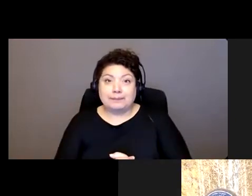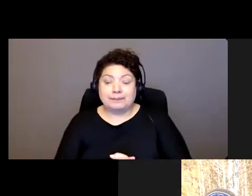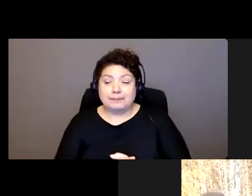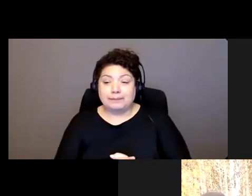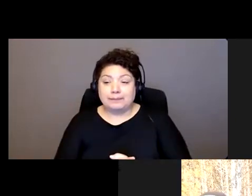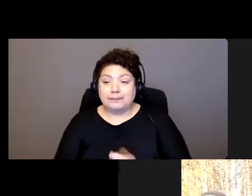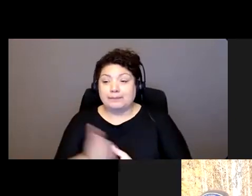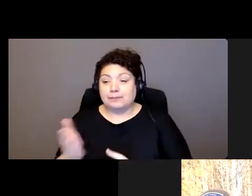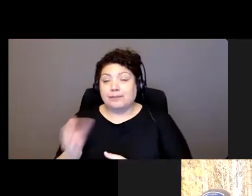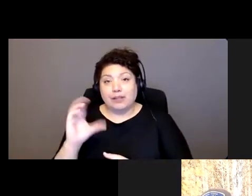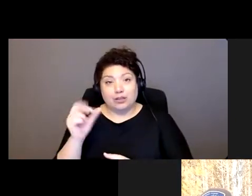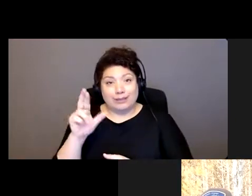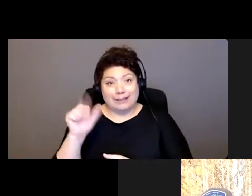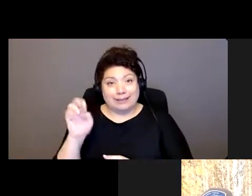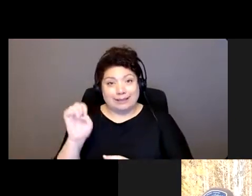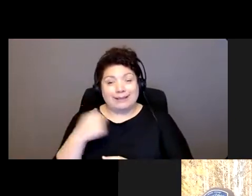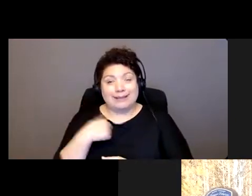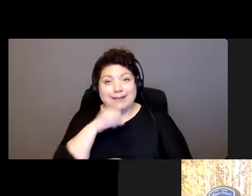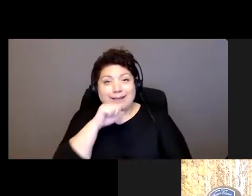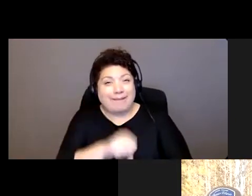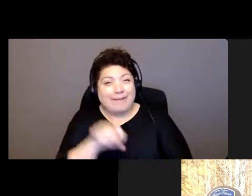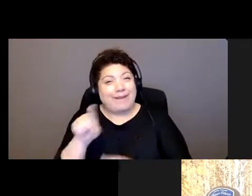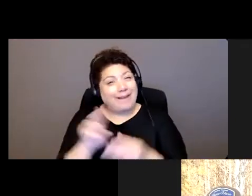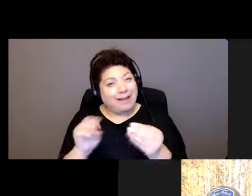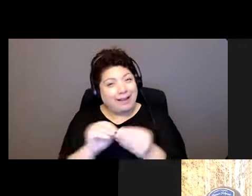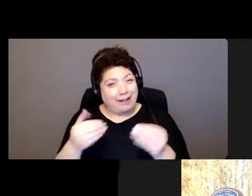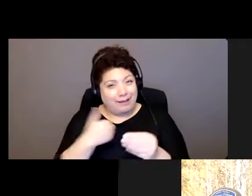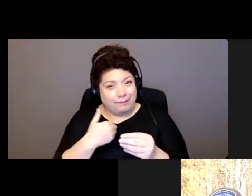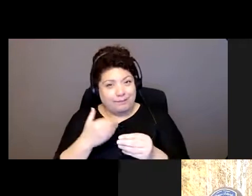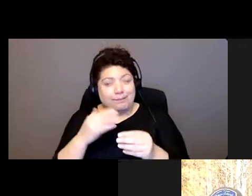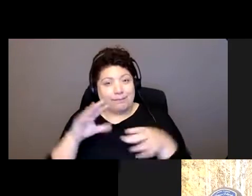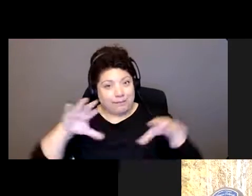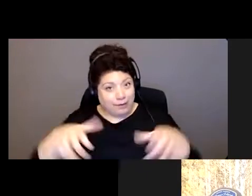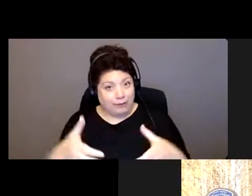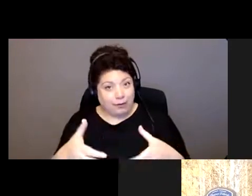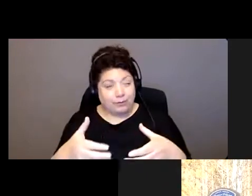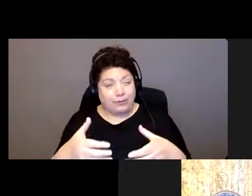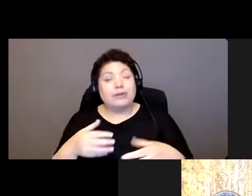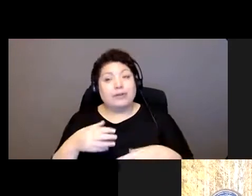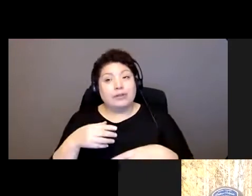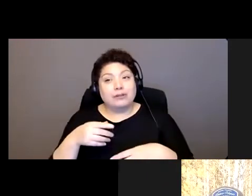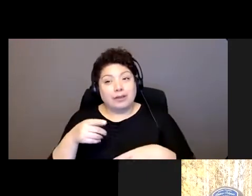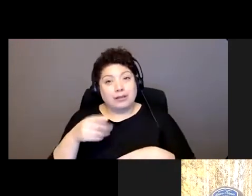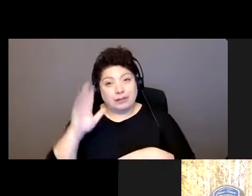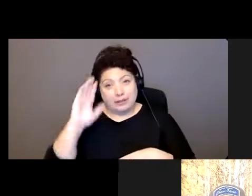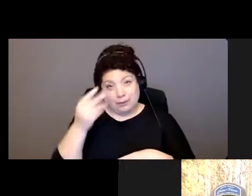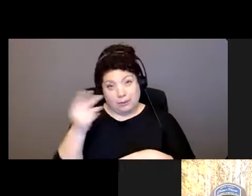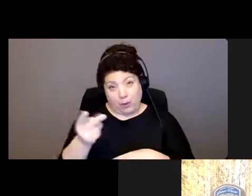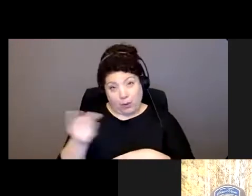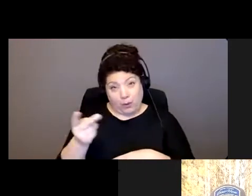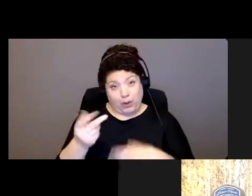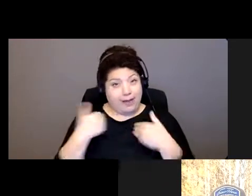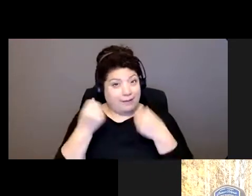Mani, I love that you talked about your followers, but correct me if I'm wrong, but Mani and Ashley, you both literally have a lot